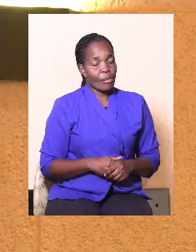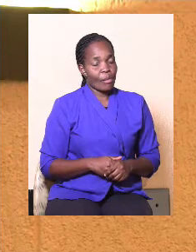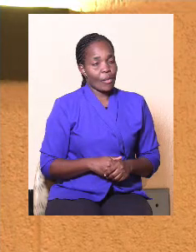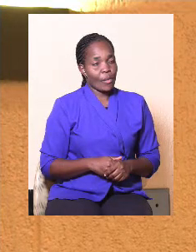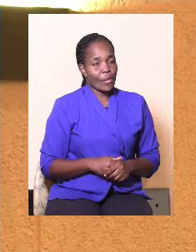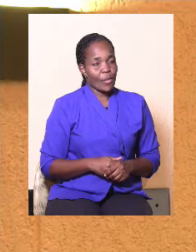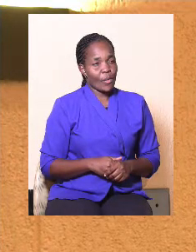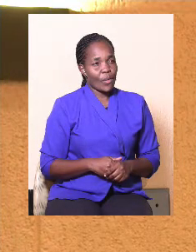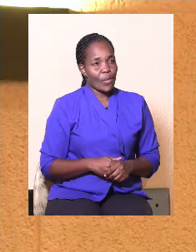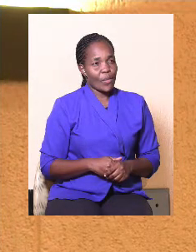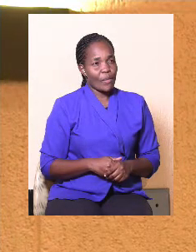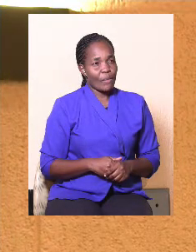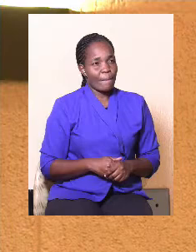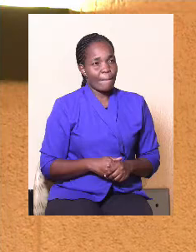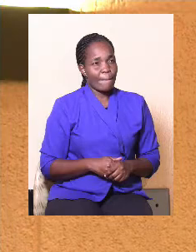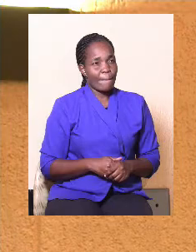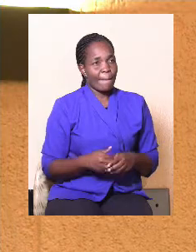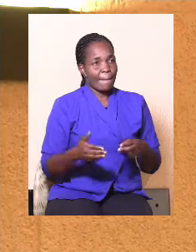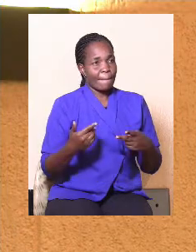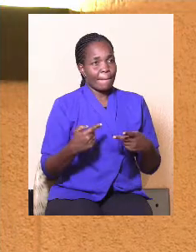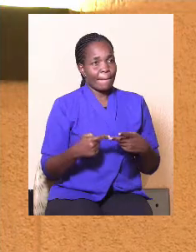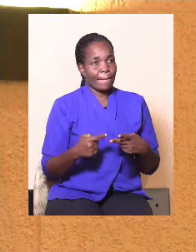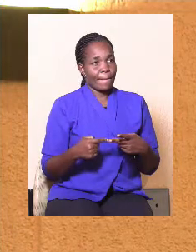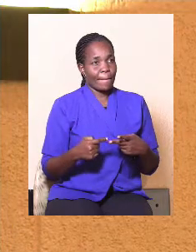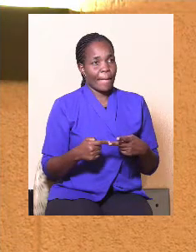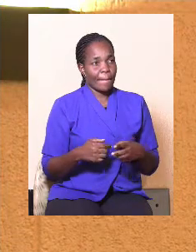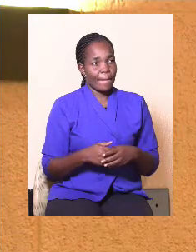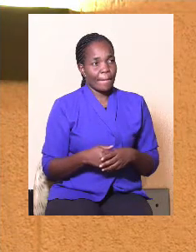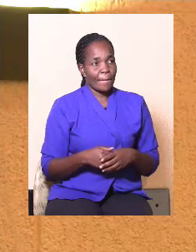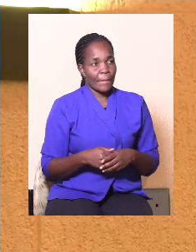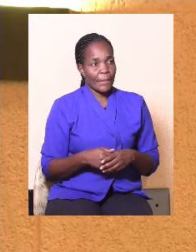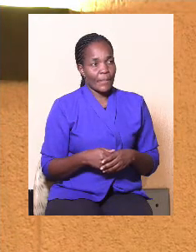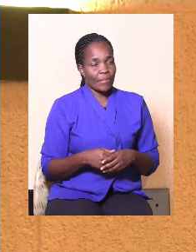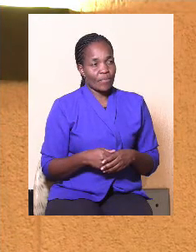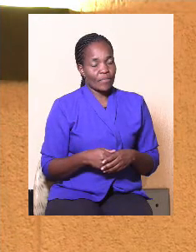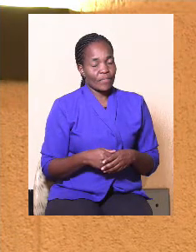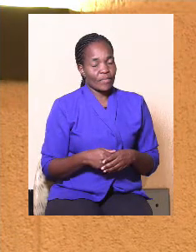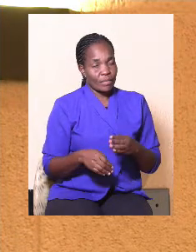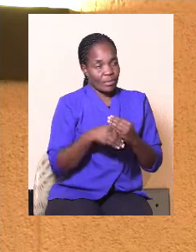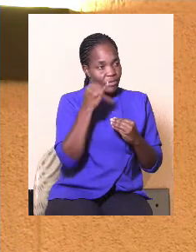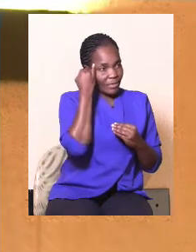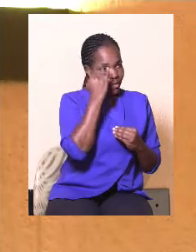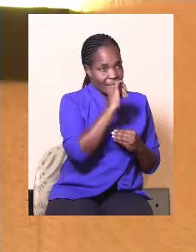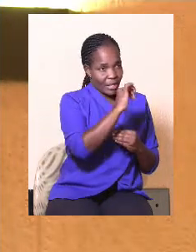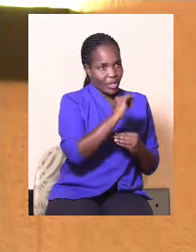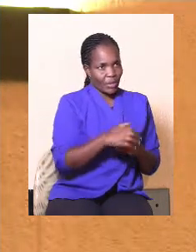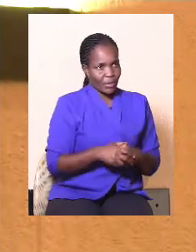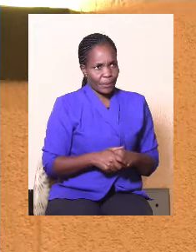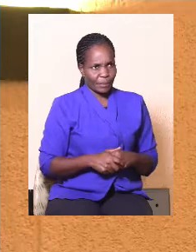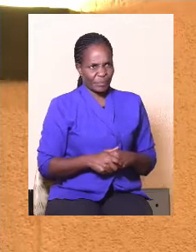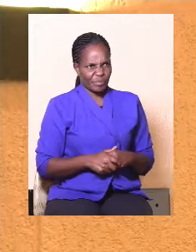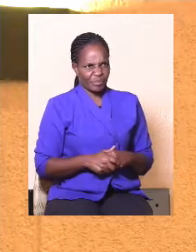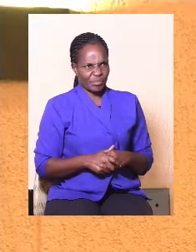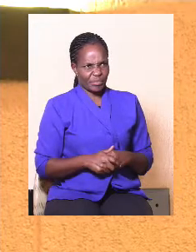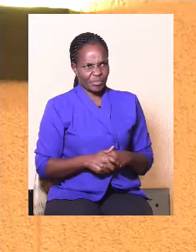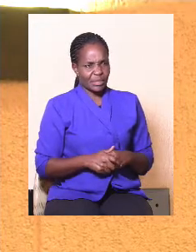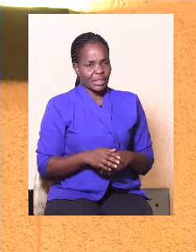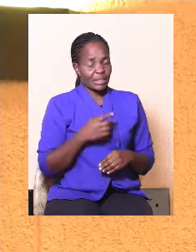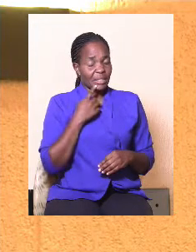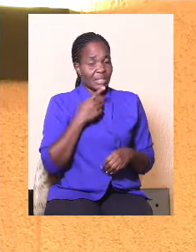And then maybe the last one is just a follow-up on what you said. We are looking at these unprecedented